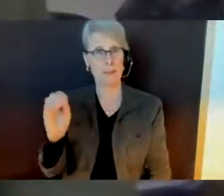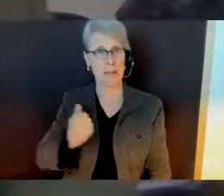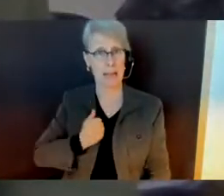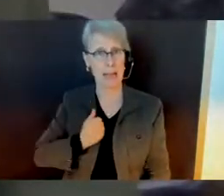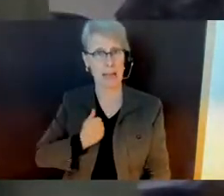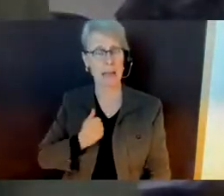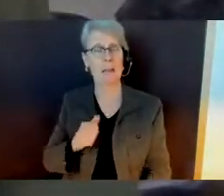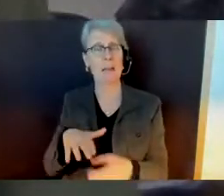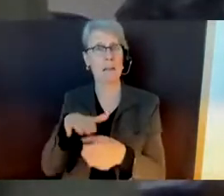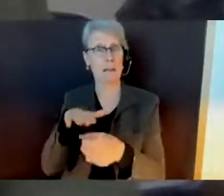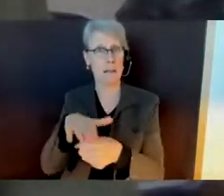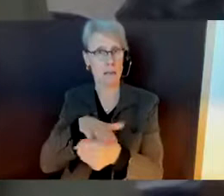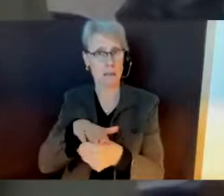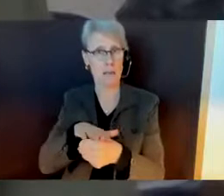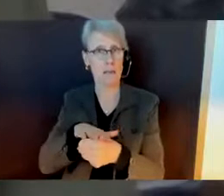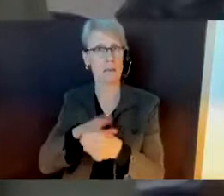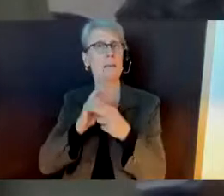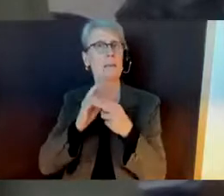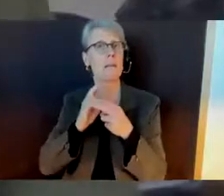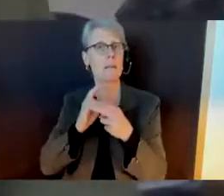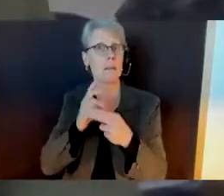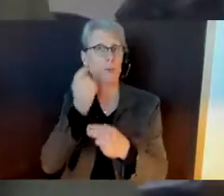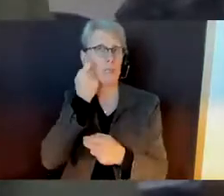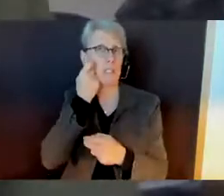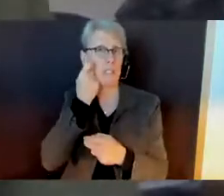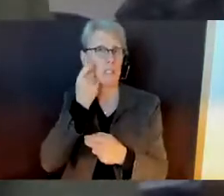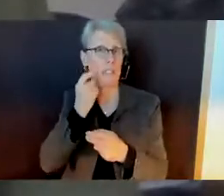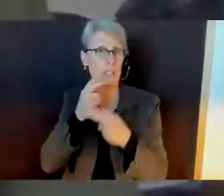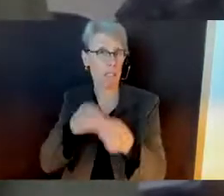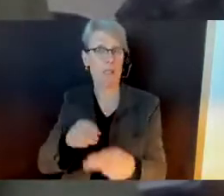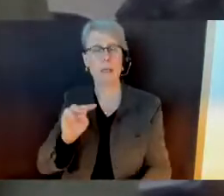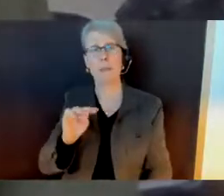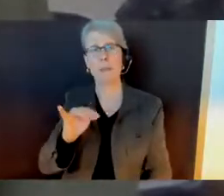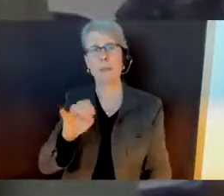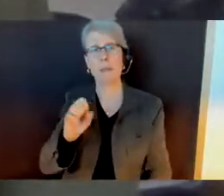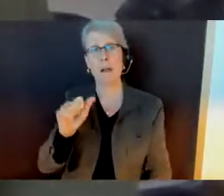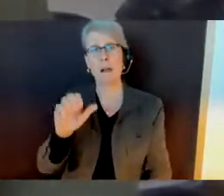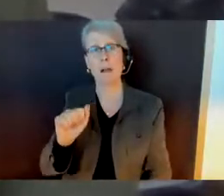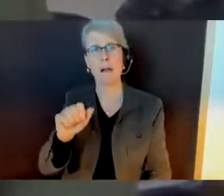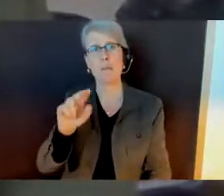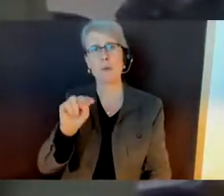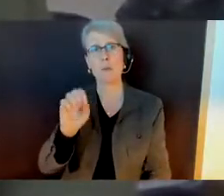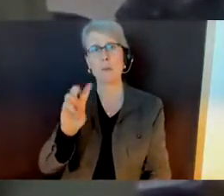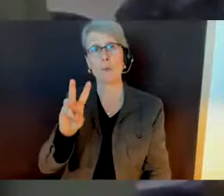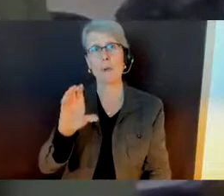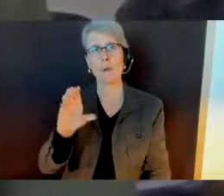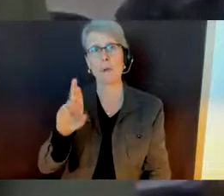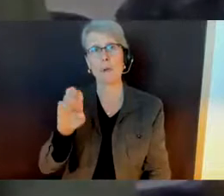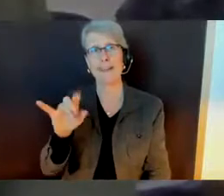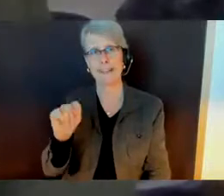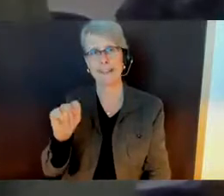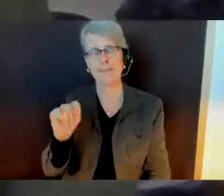Canada, the traditional territories, most recently of the Mississaugas of the New Credit.